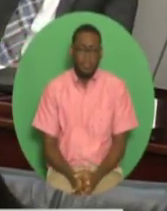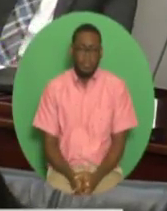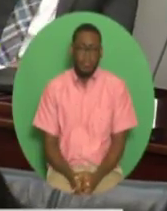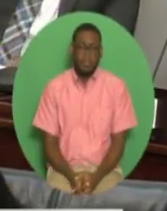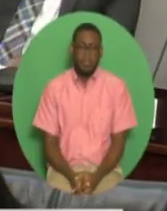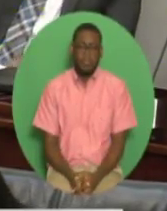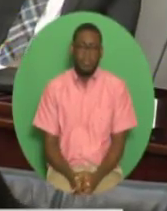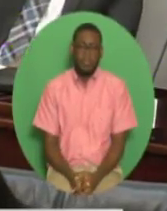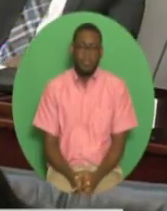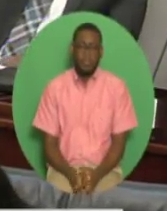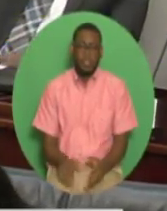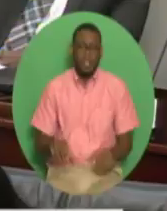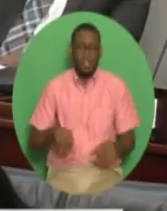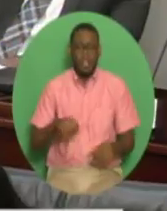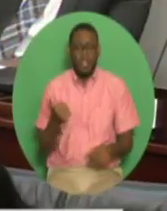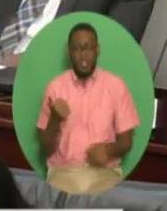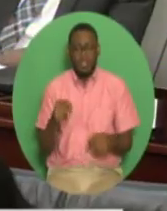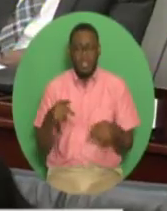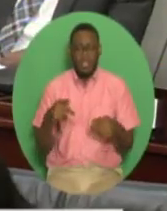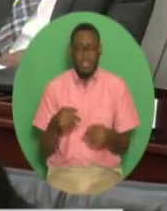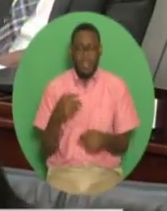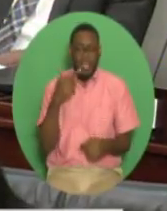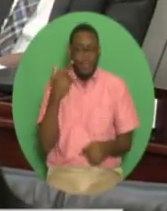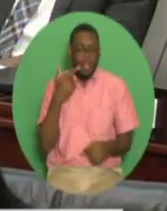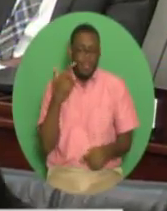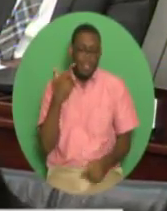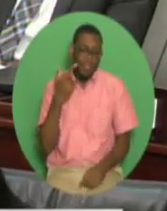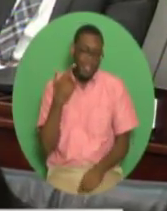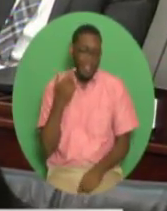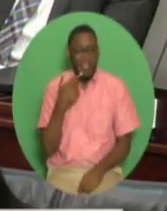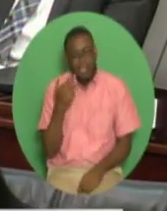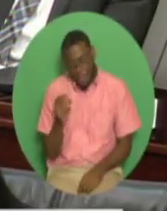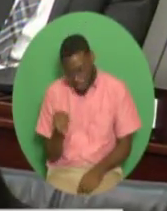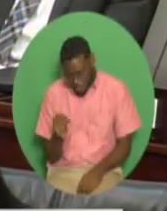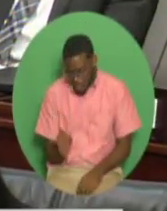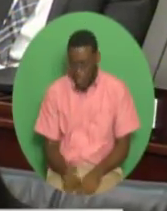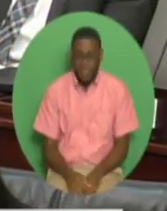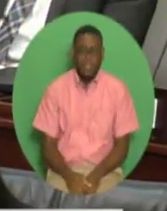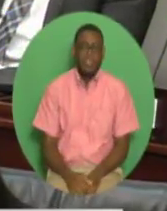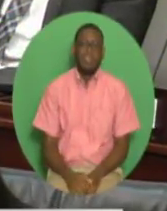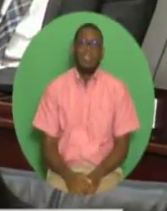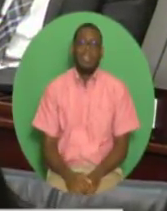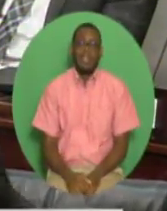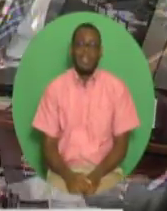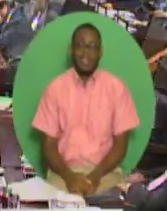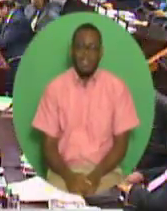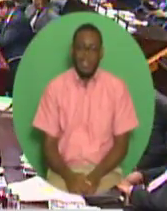He doesn't know what macadam is. That's made it so look at that.